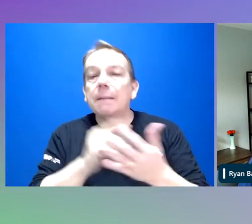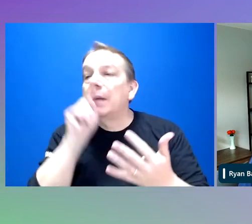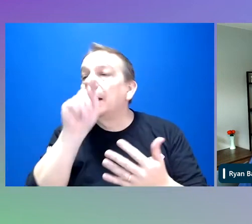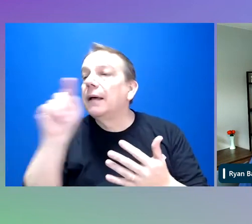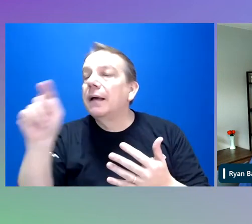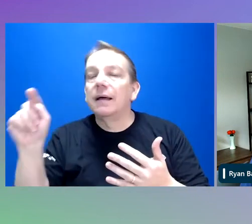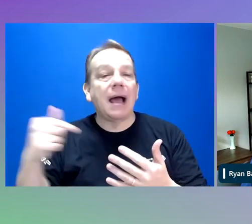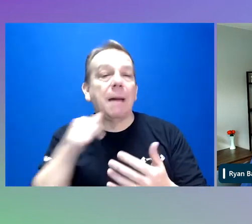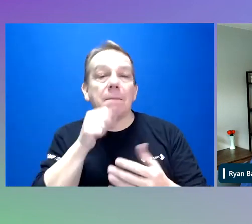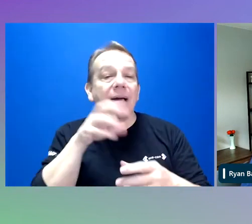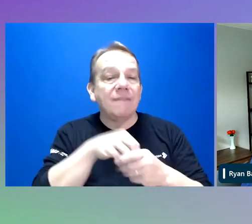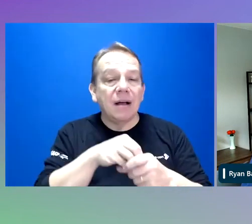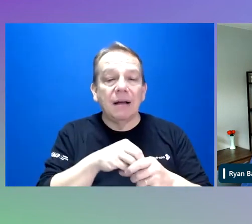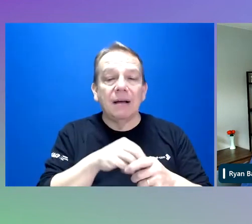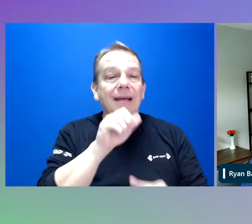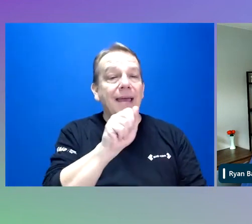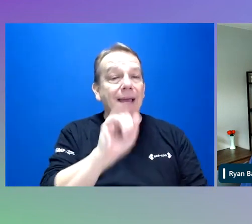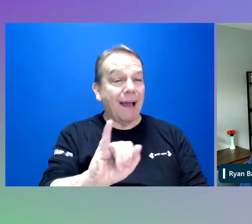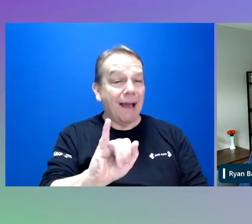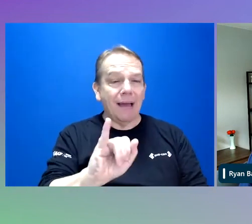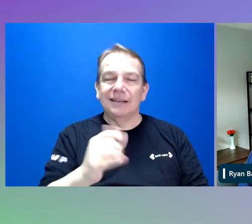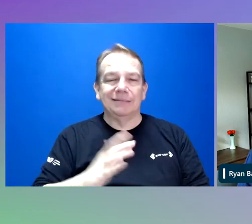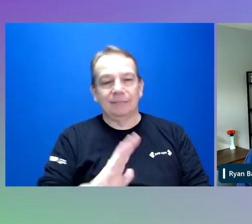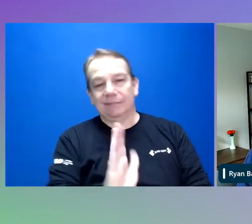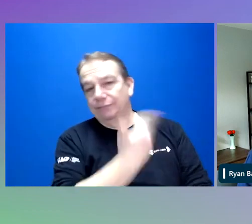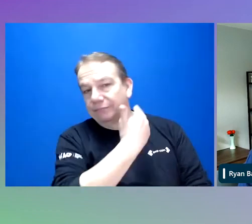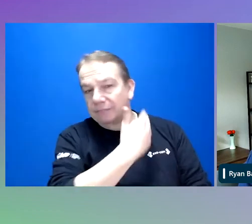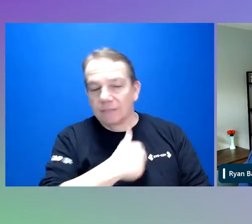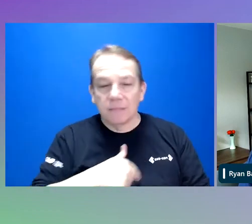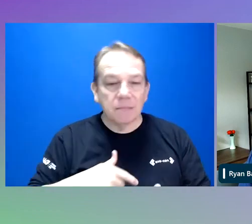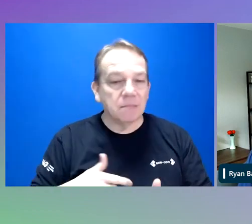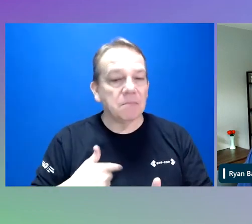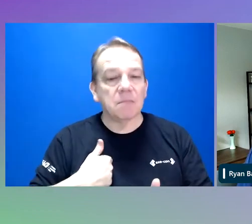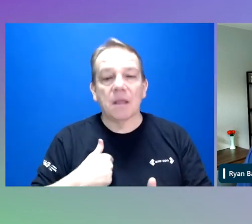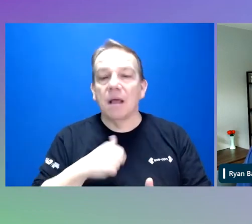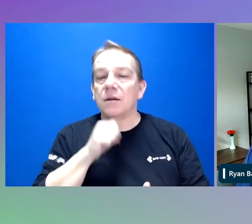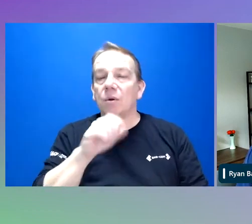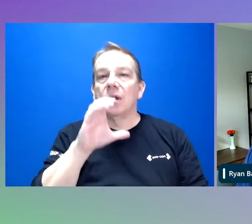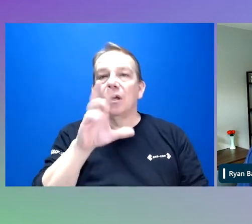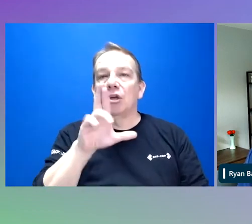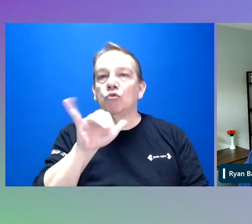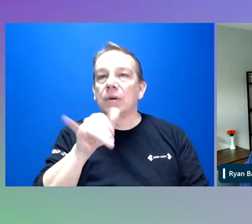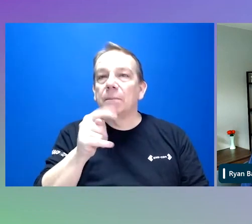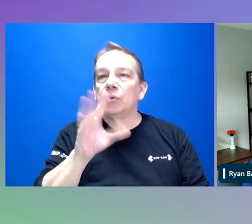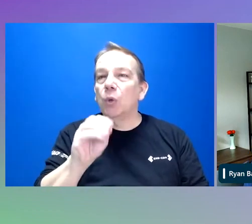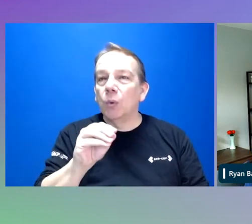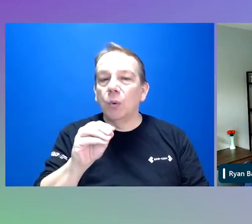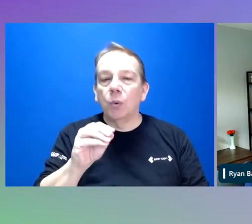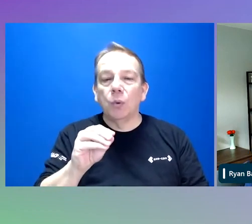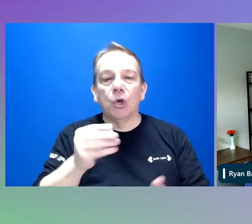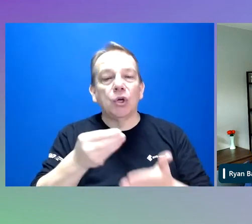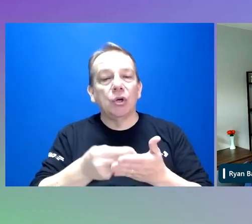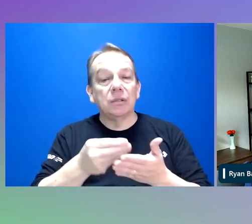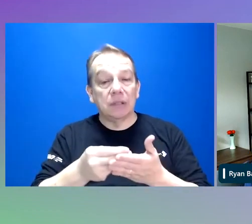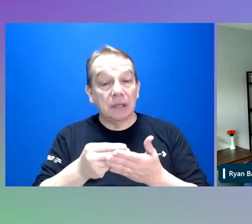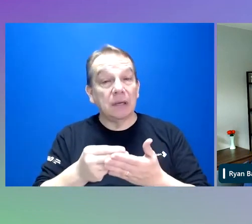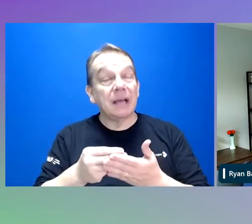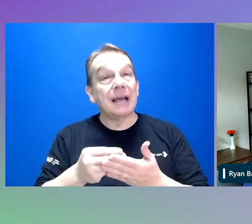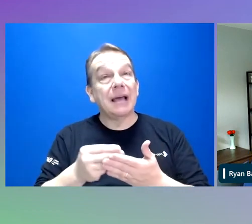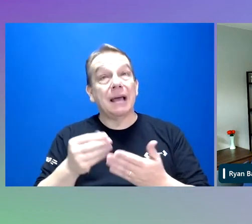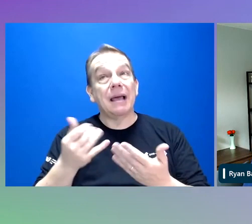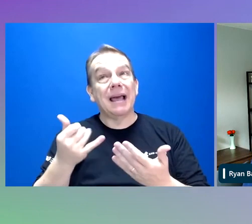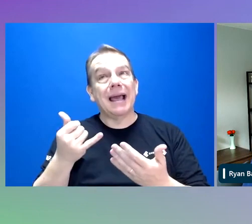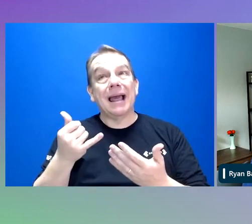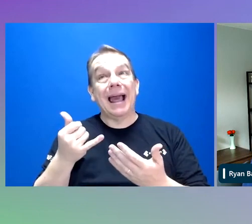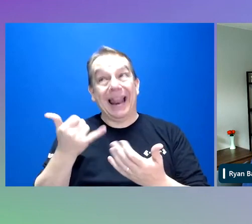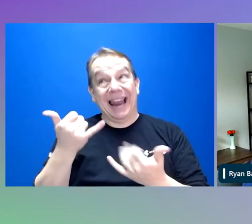not involving myself in AI. I don't have cryptocurrency. All of these things have come and are now ailing and are likely